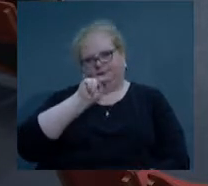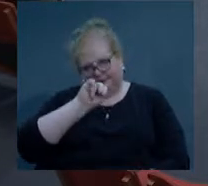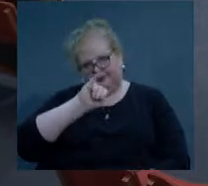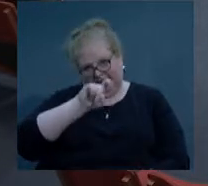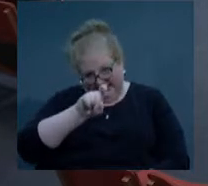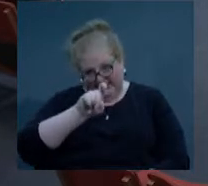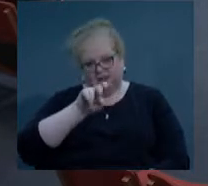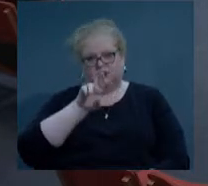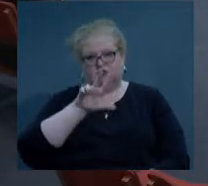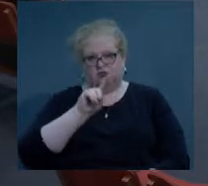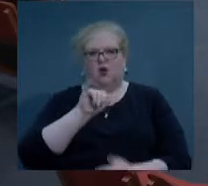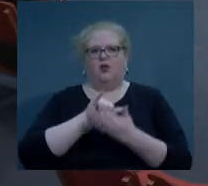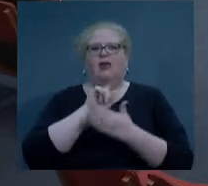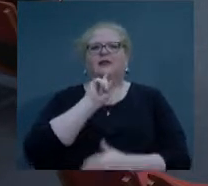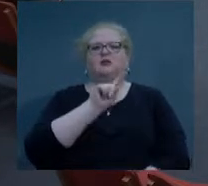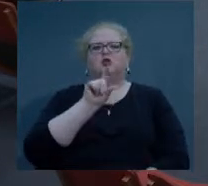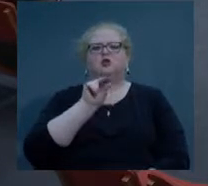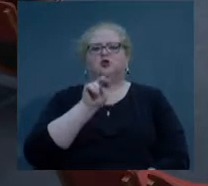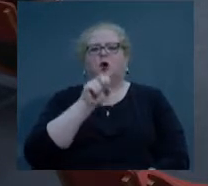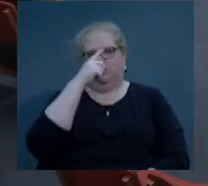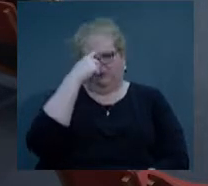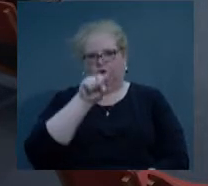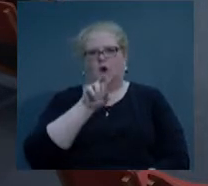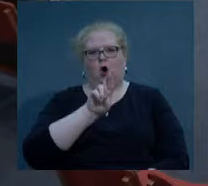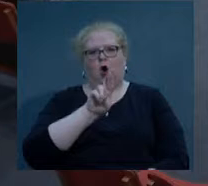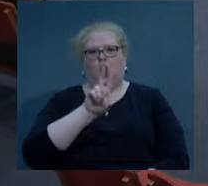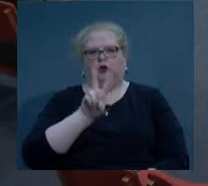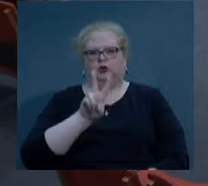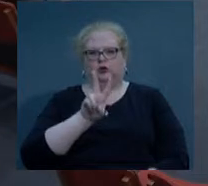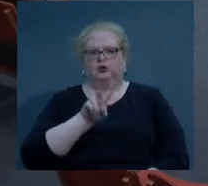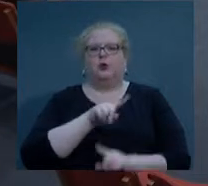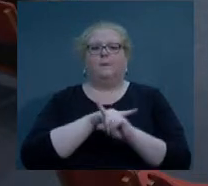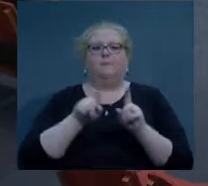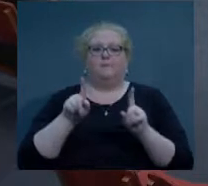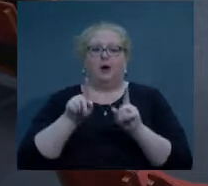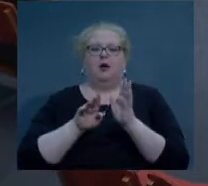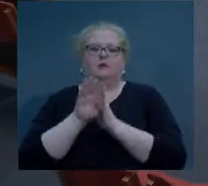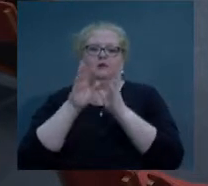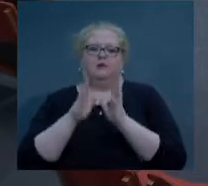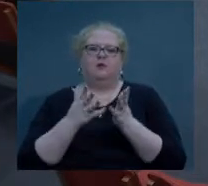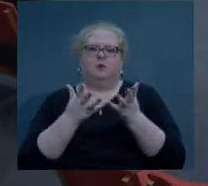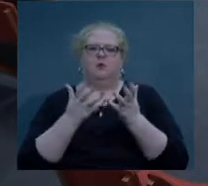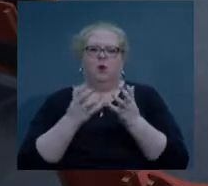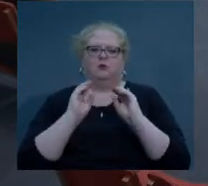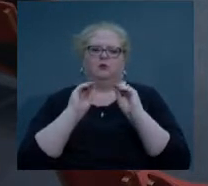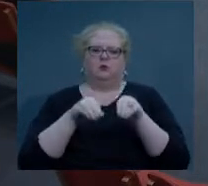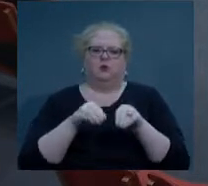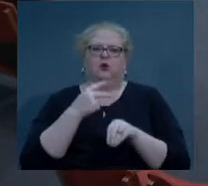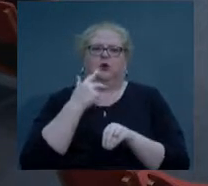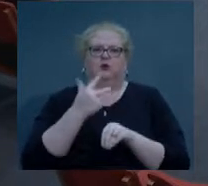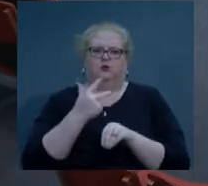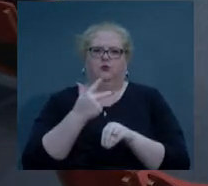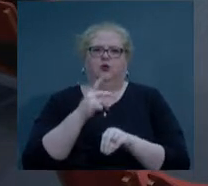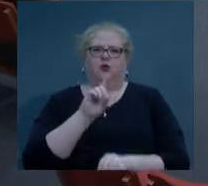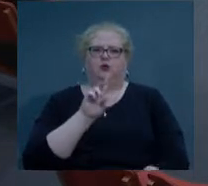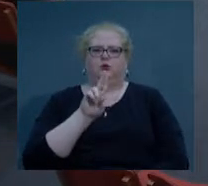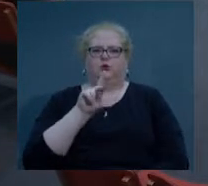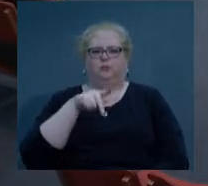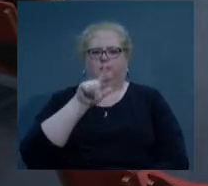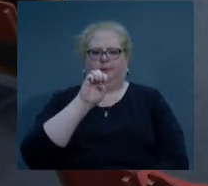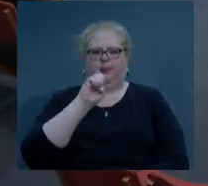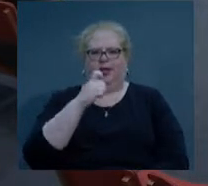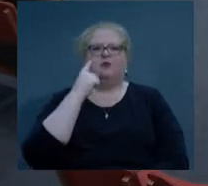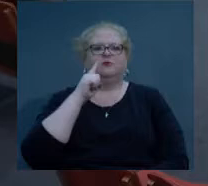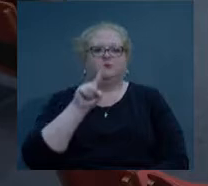zoned R2. They are seeking to develop 3 duplex dwelling units for 6 total